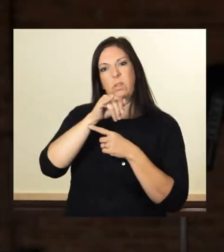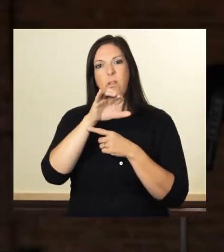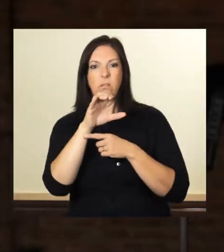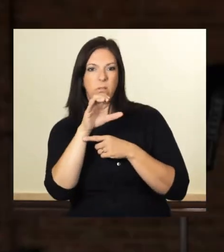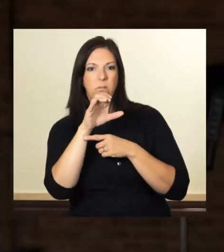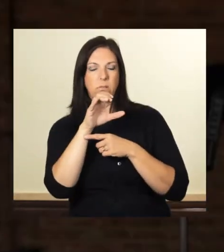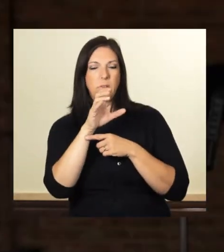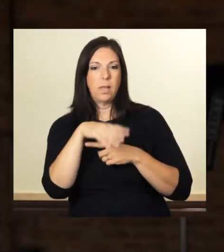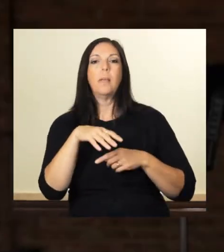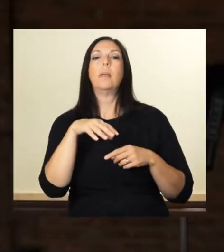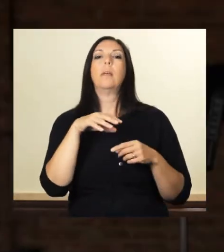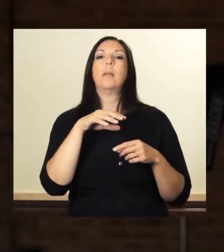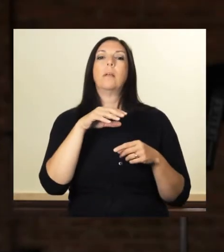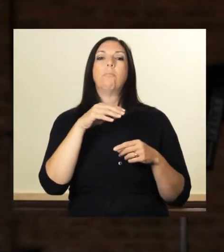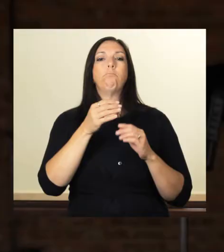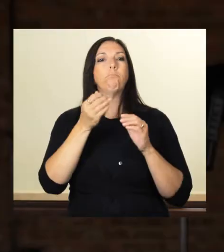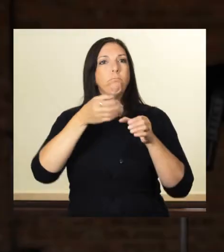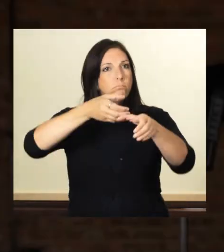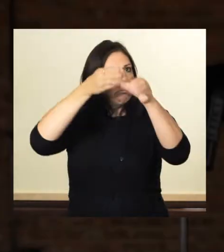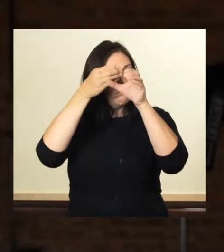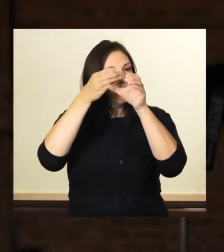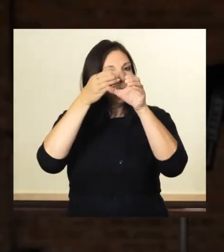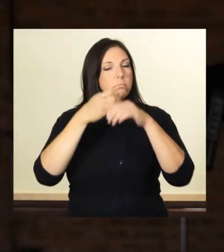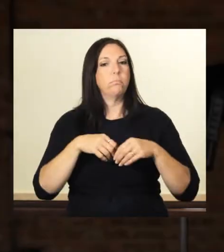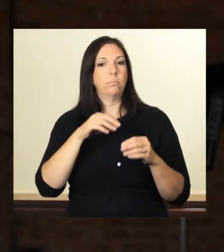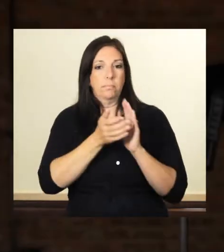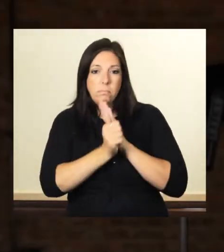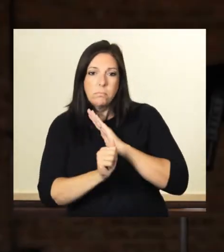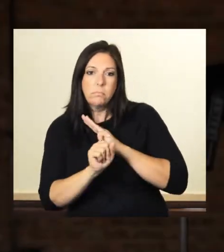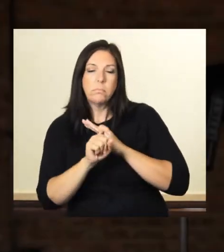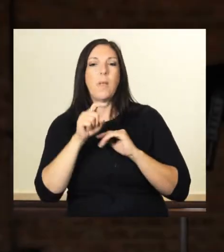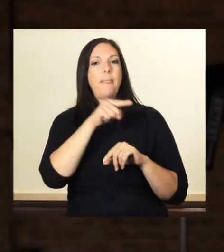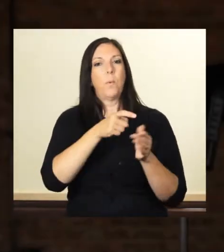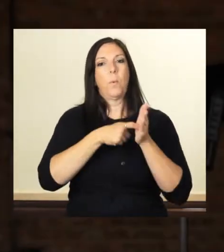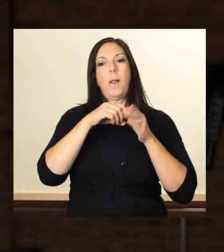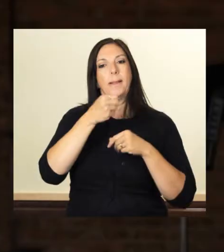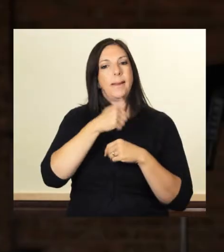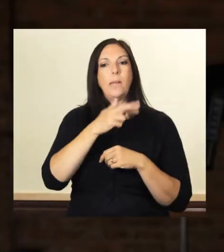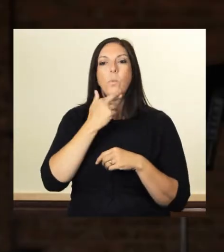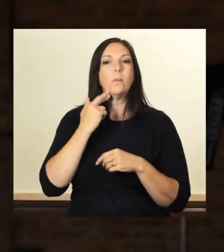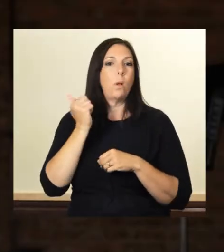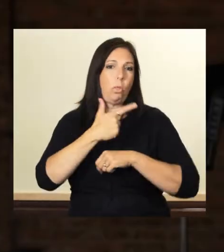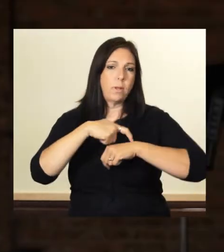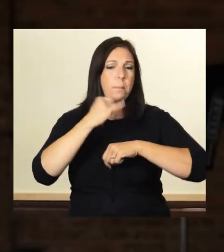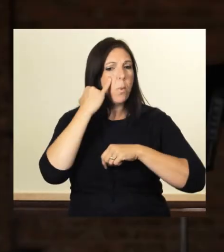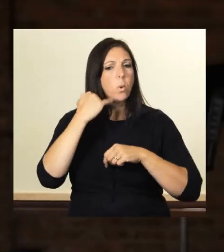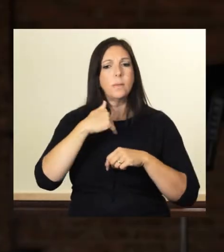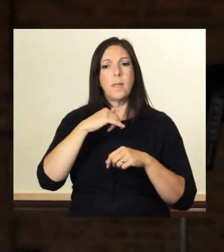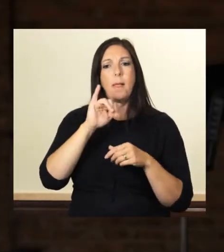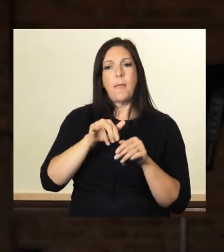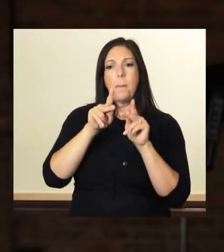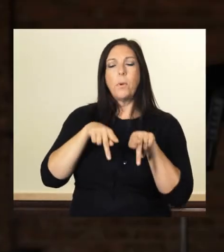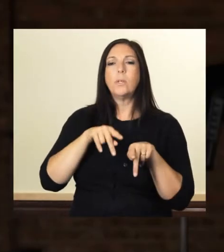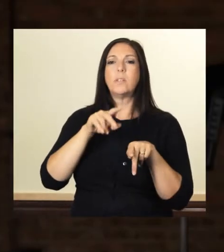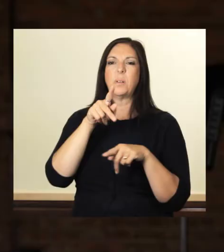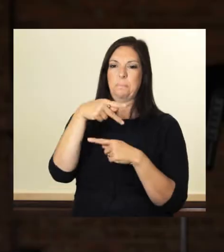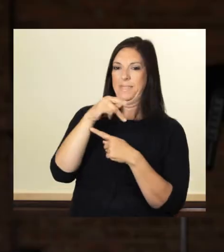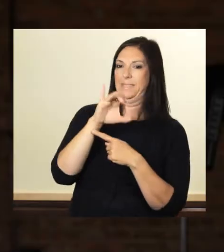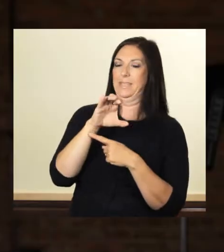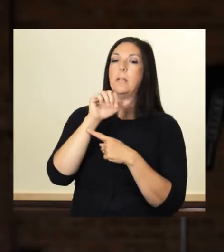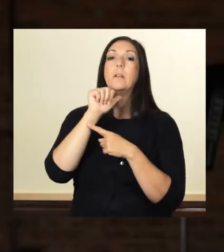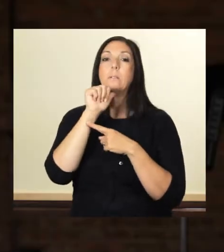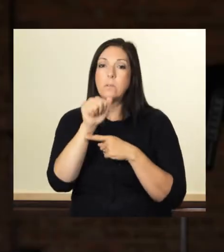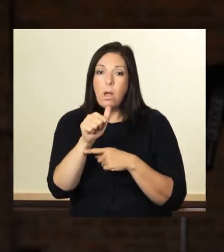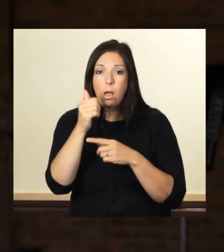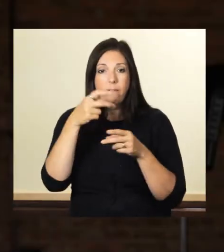a person in charge that is competent and knowledgeable is required in all restaurants at all times if I do not have a knowledgeable PIC